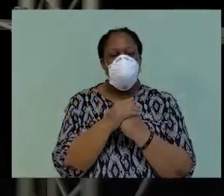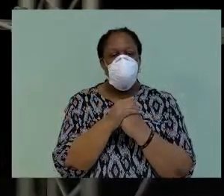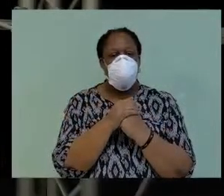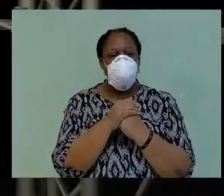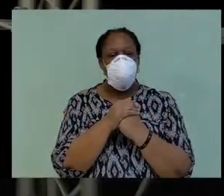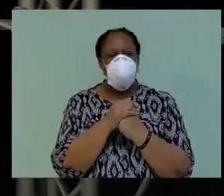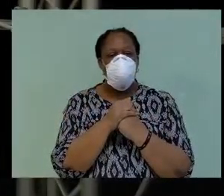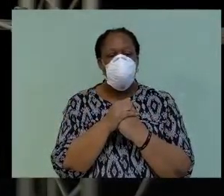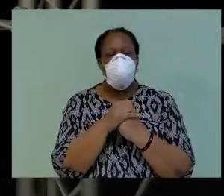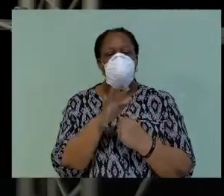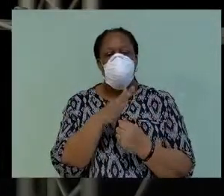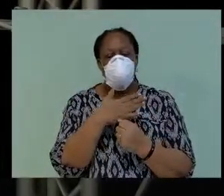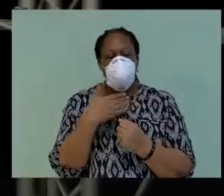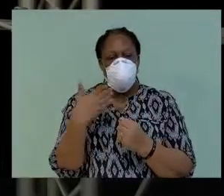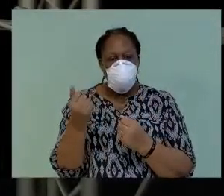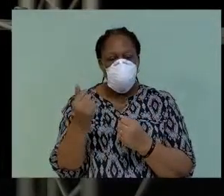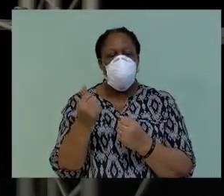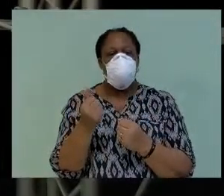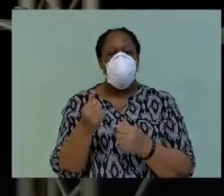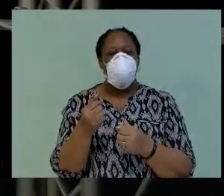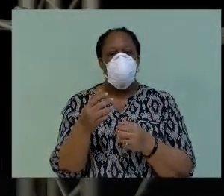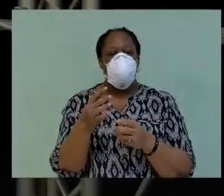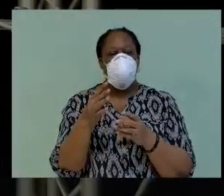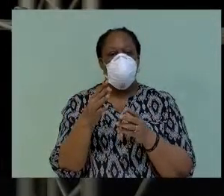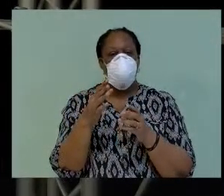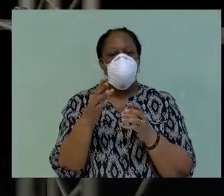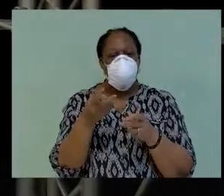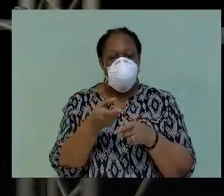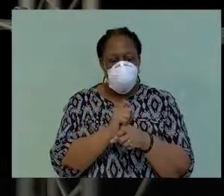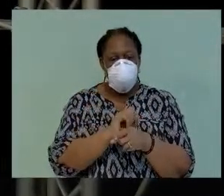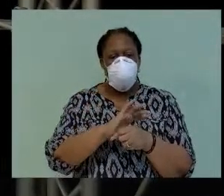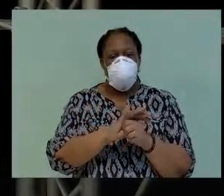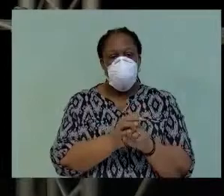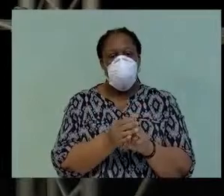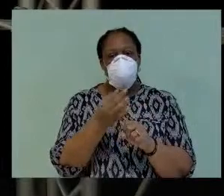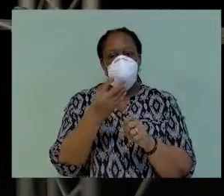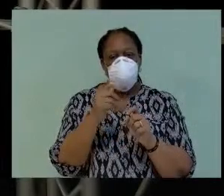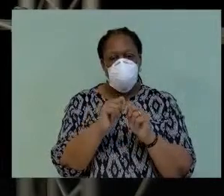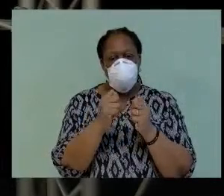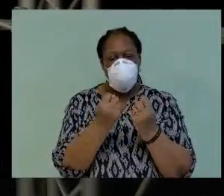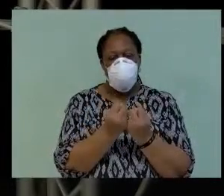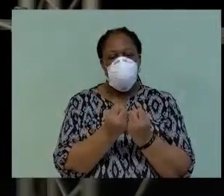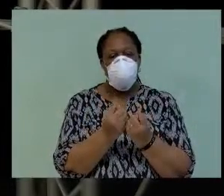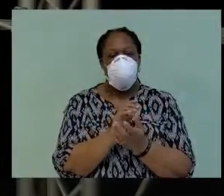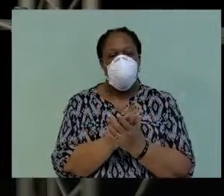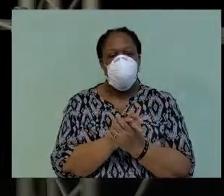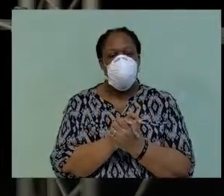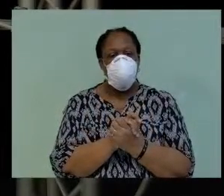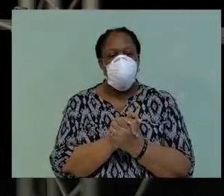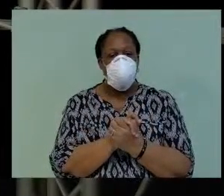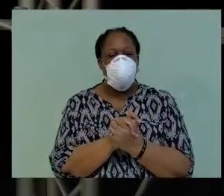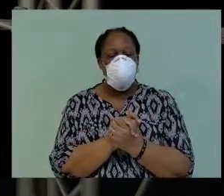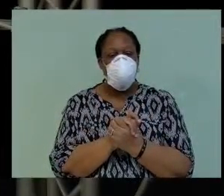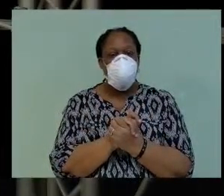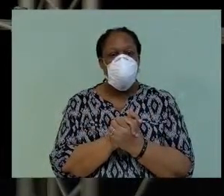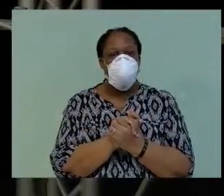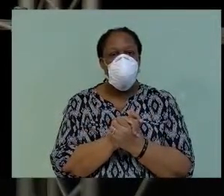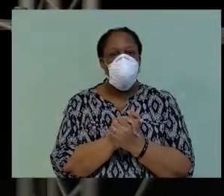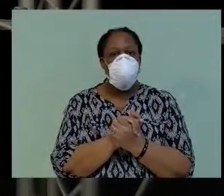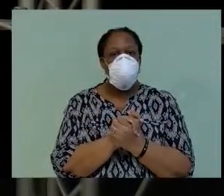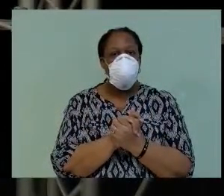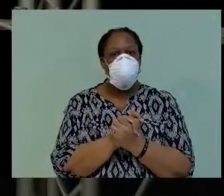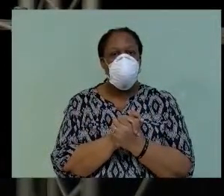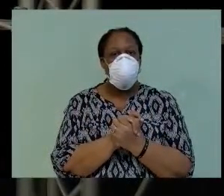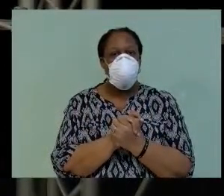Operations Center, and the report from the National Emergency Operations Center, and